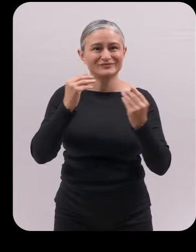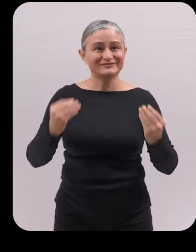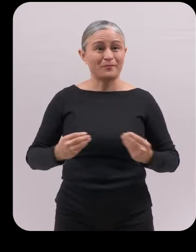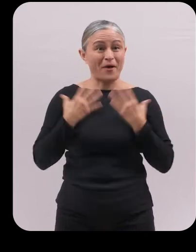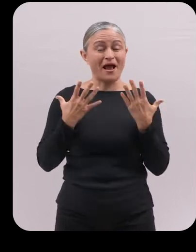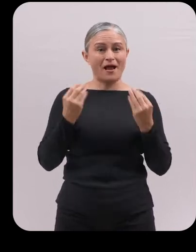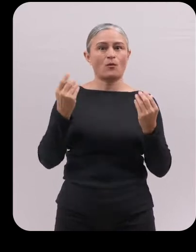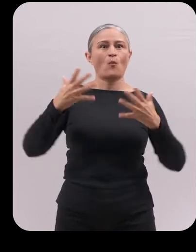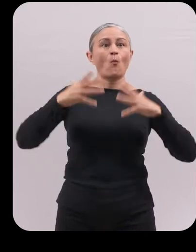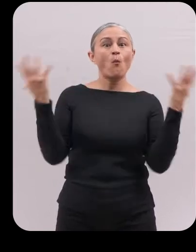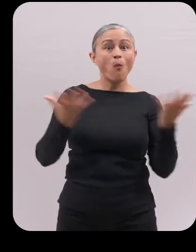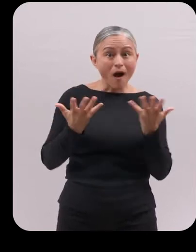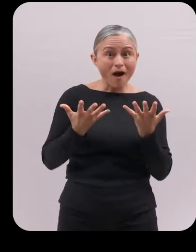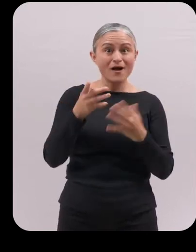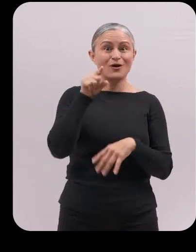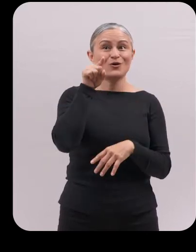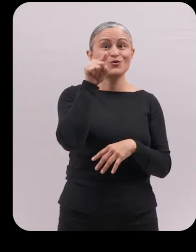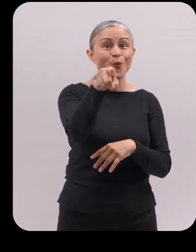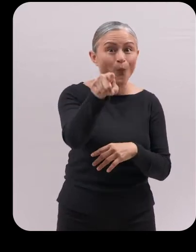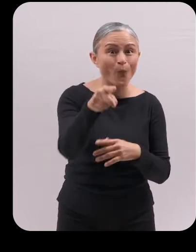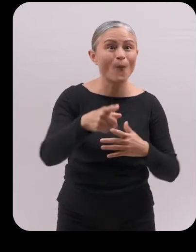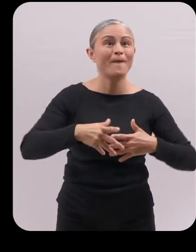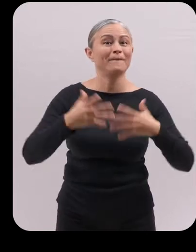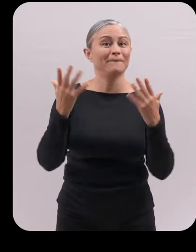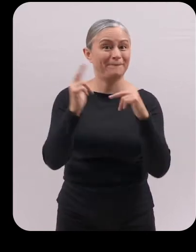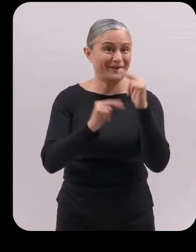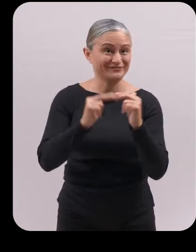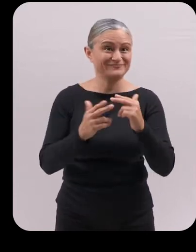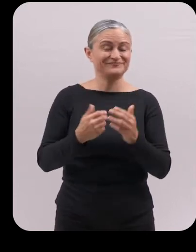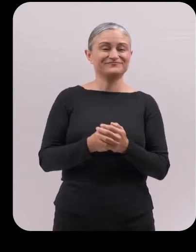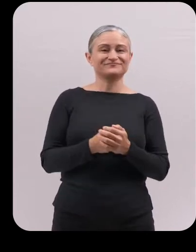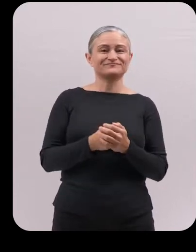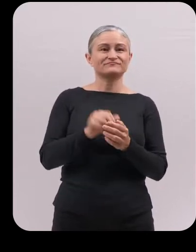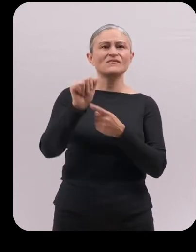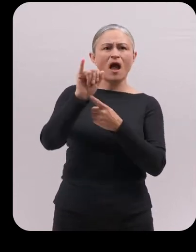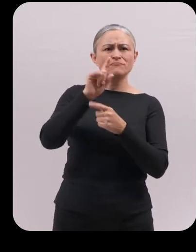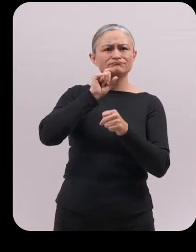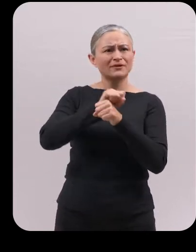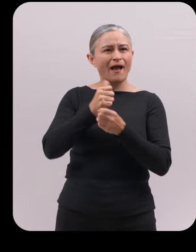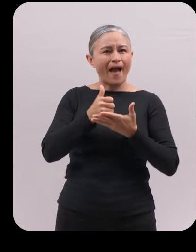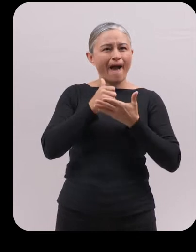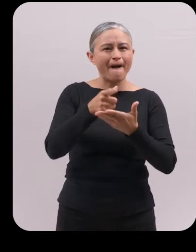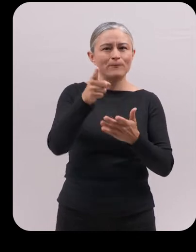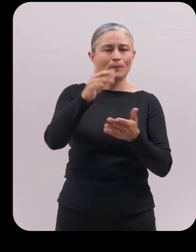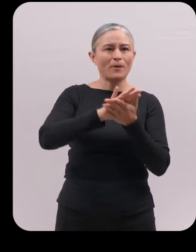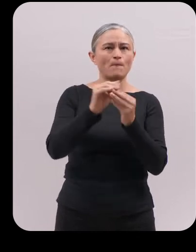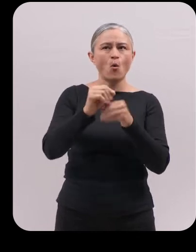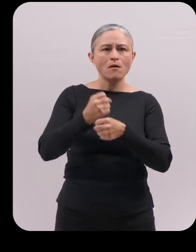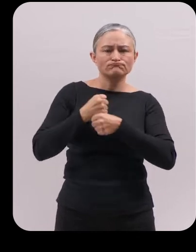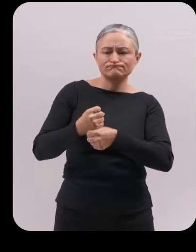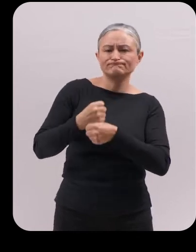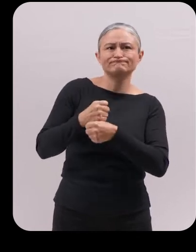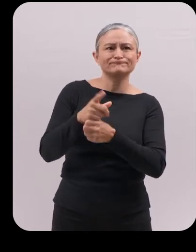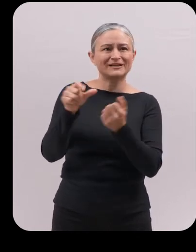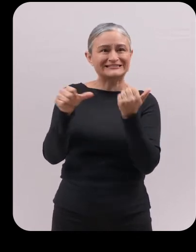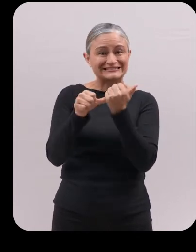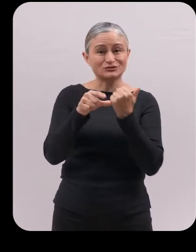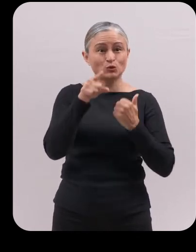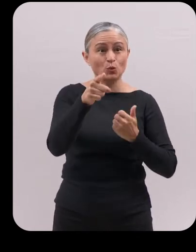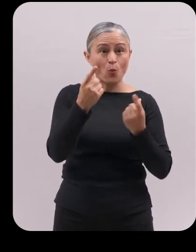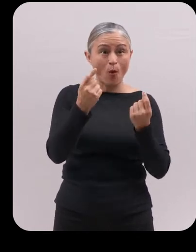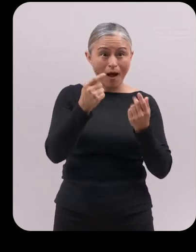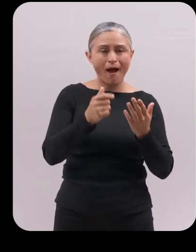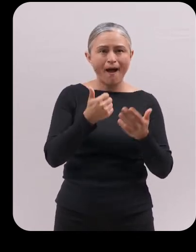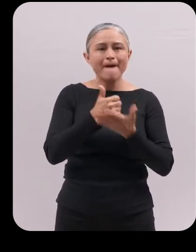new inspiration for what you build. AI helps you to be more productive by assisting you with many